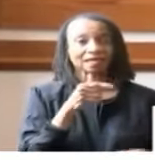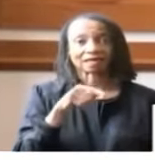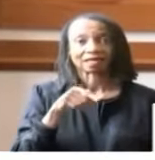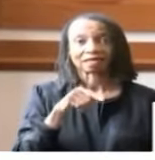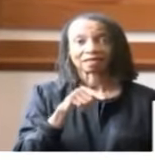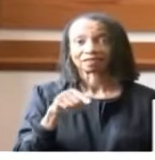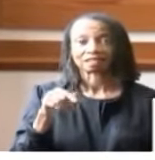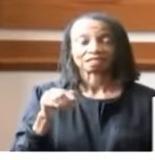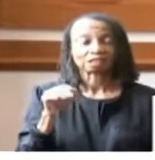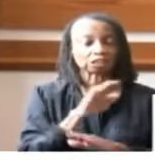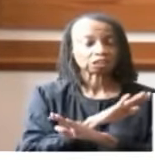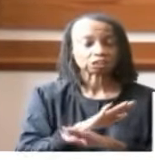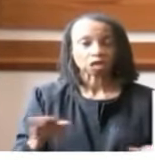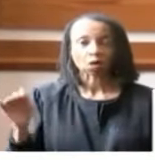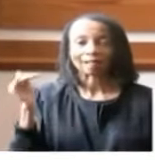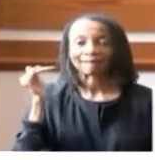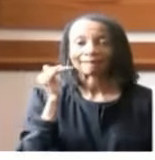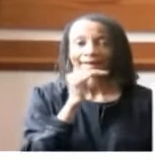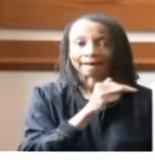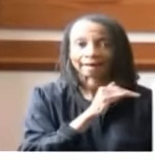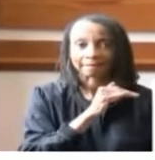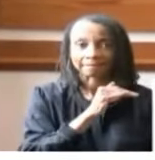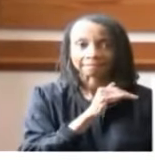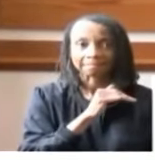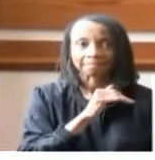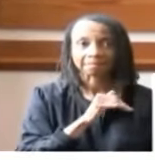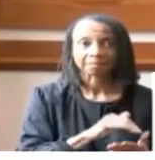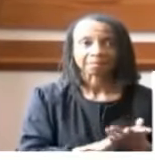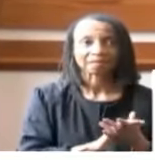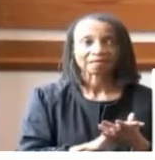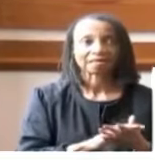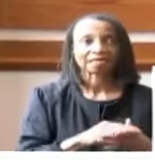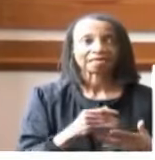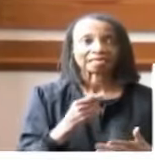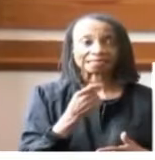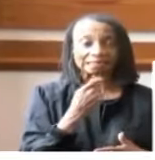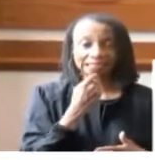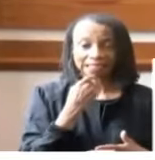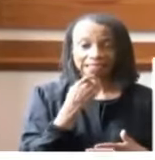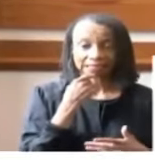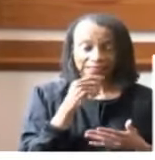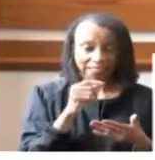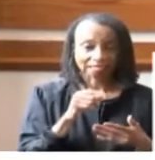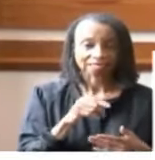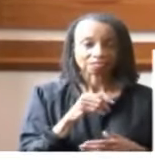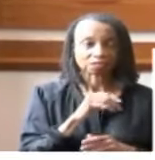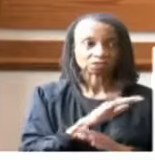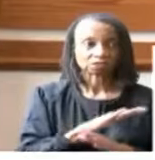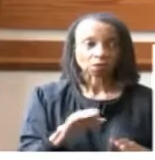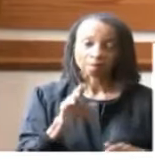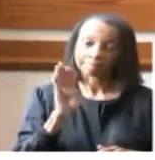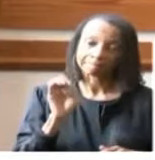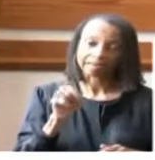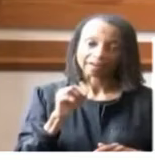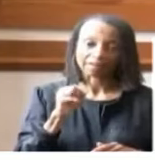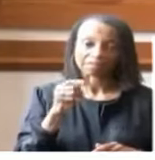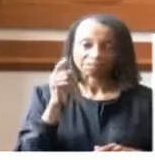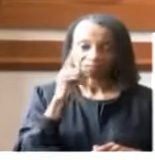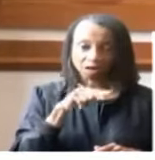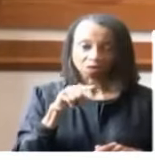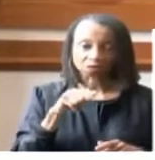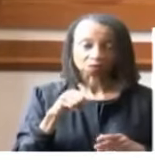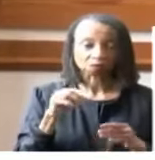If you open up the book, you'll see that it says, thou shalt not bear false witness. You ought to open the book where it